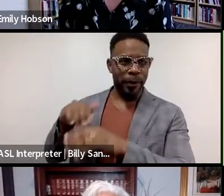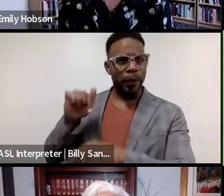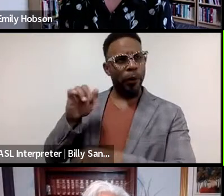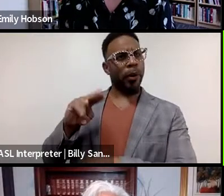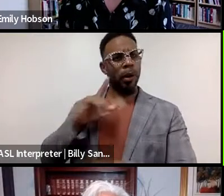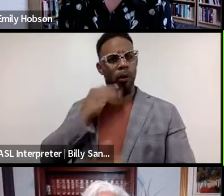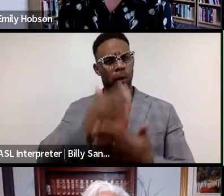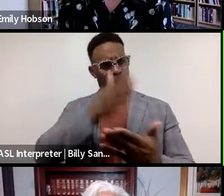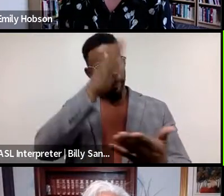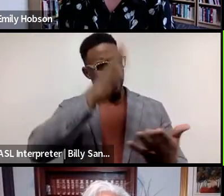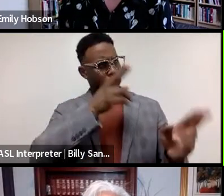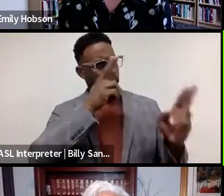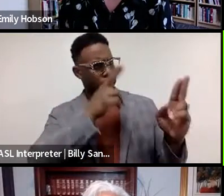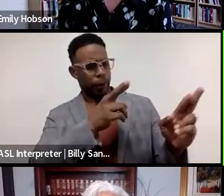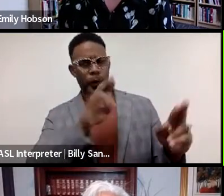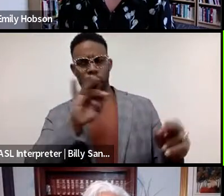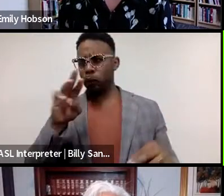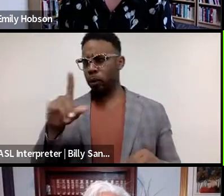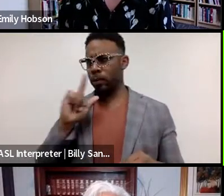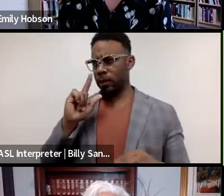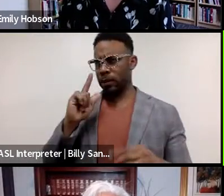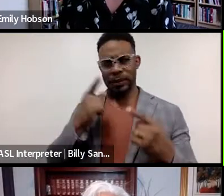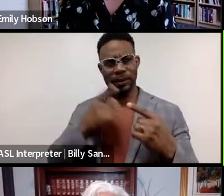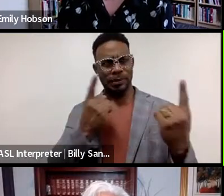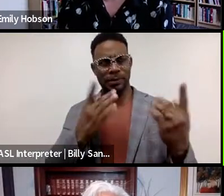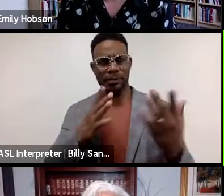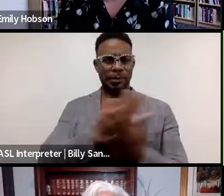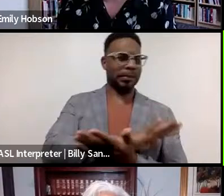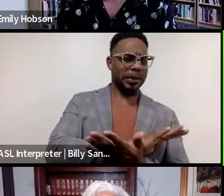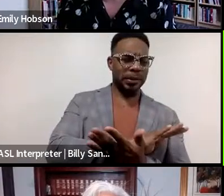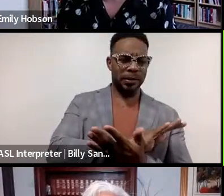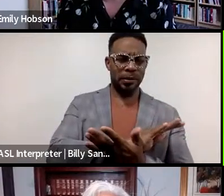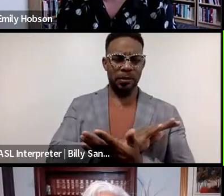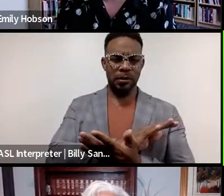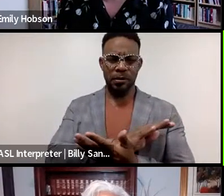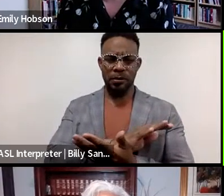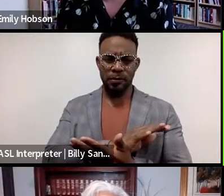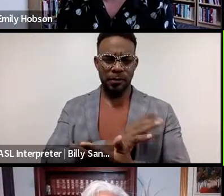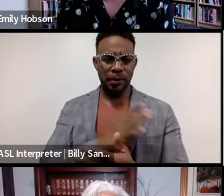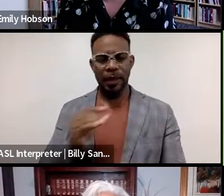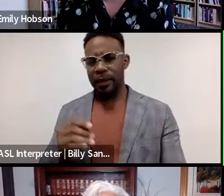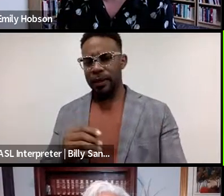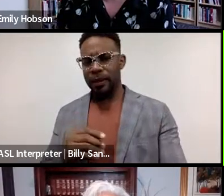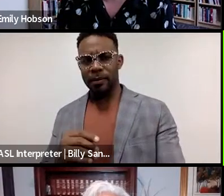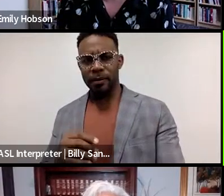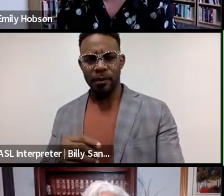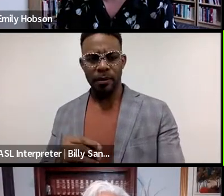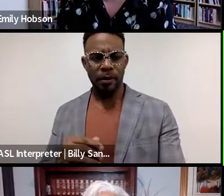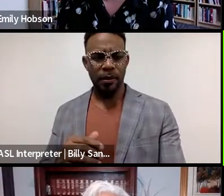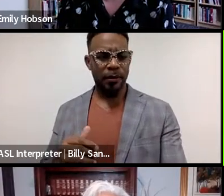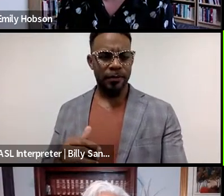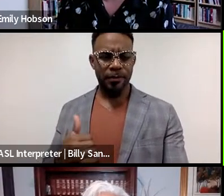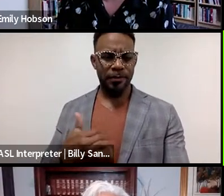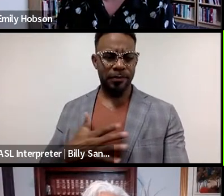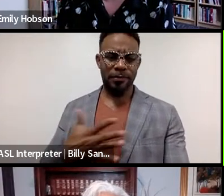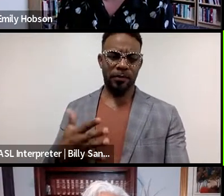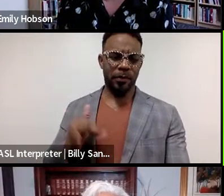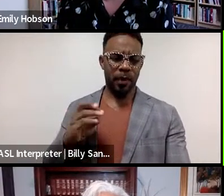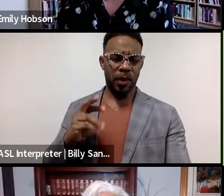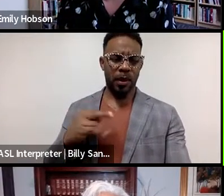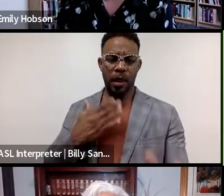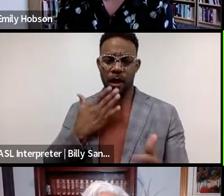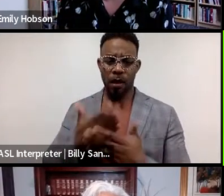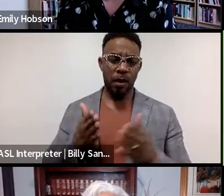was a good man and Trump was an aberration. And, you know, I confess that Reagan had